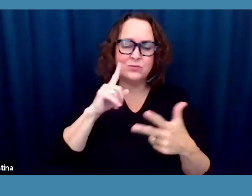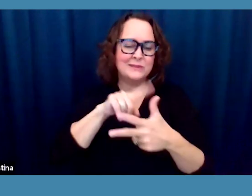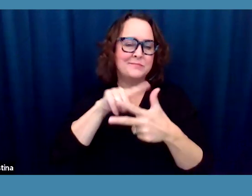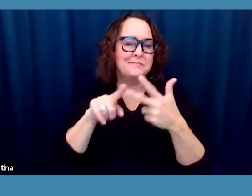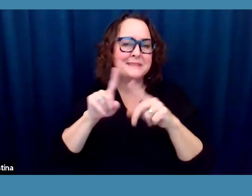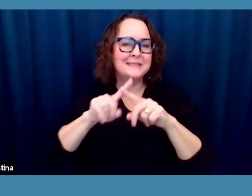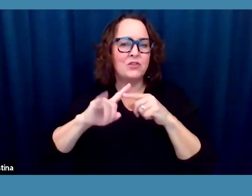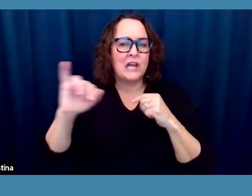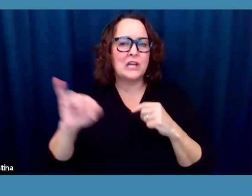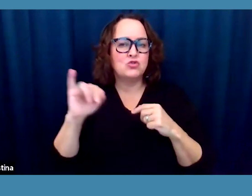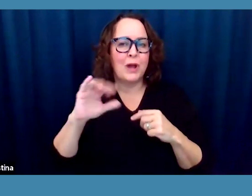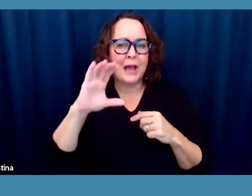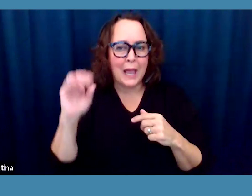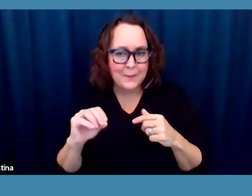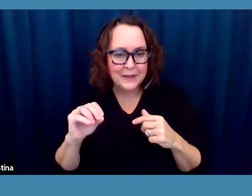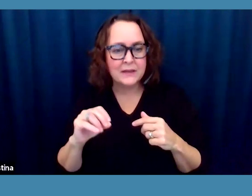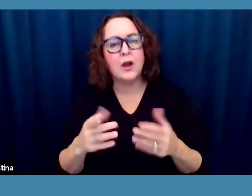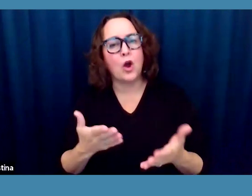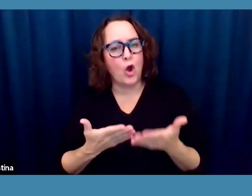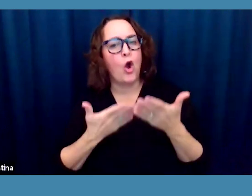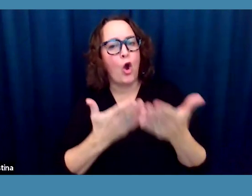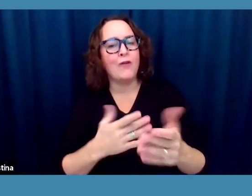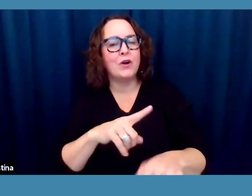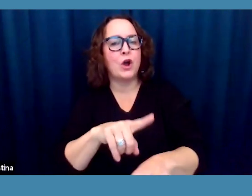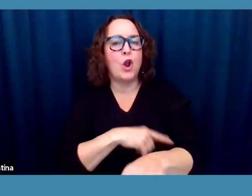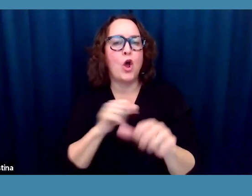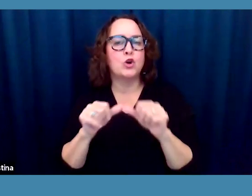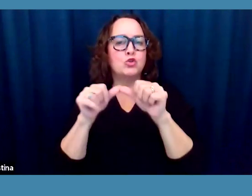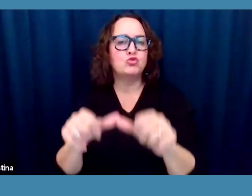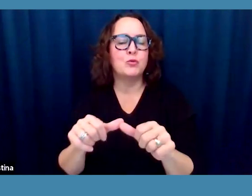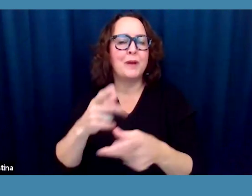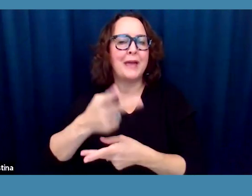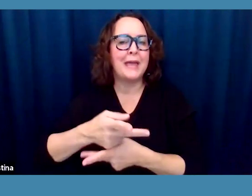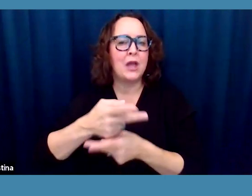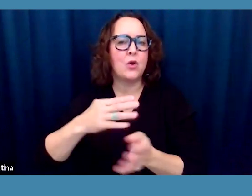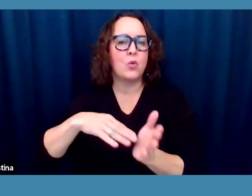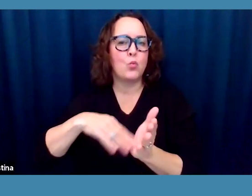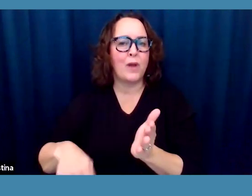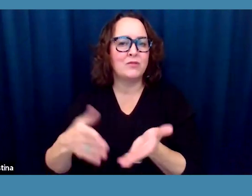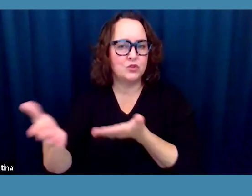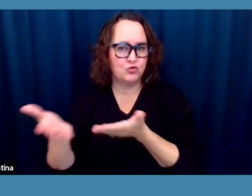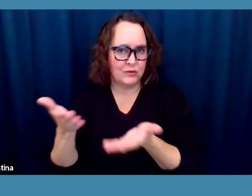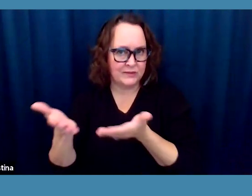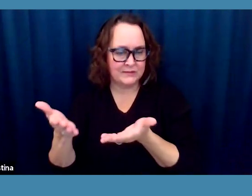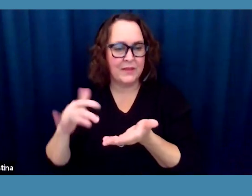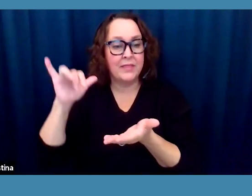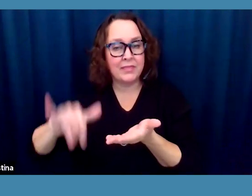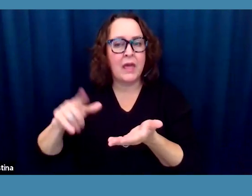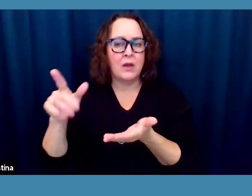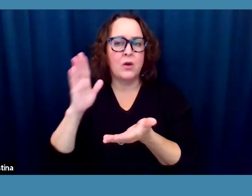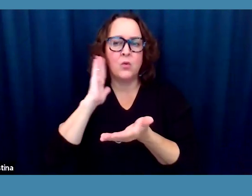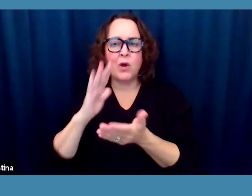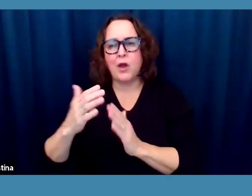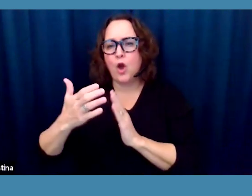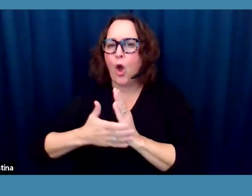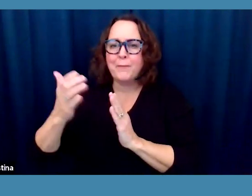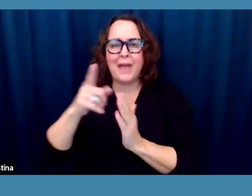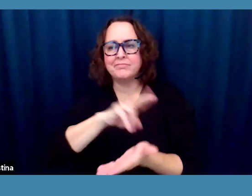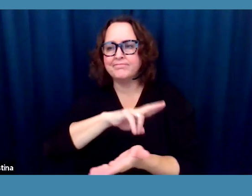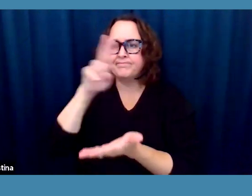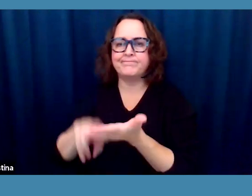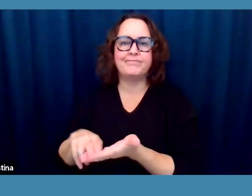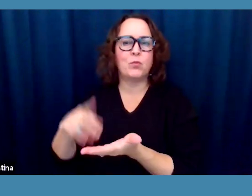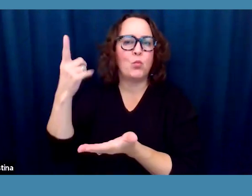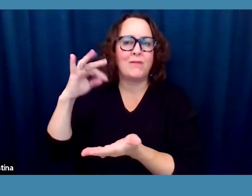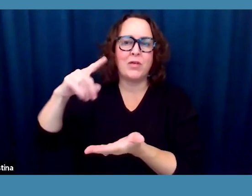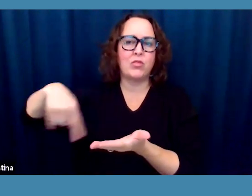and some of them offer these long-term care waiver services. So Agency for Healthcare administration is going to automatically enroll you into one of